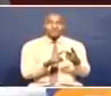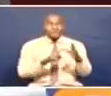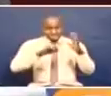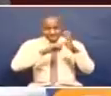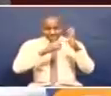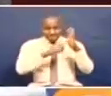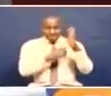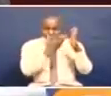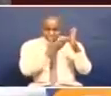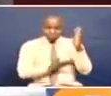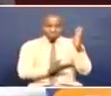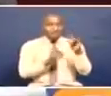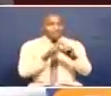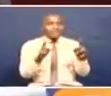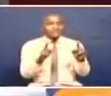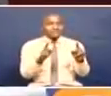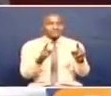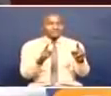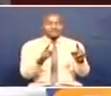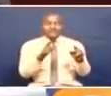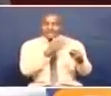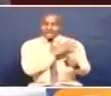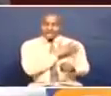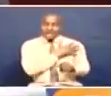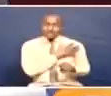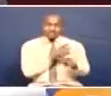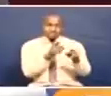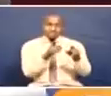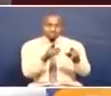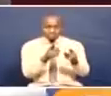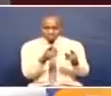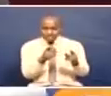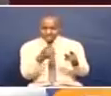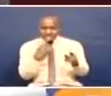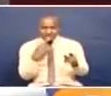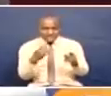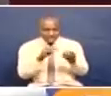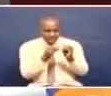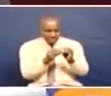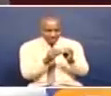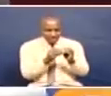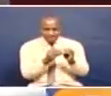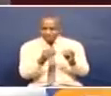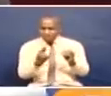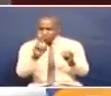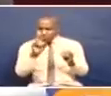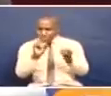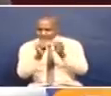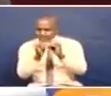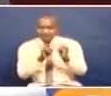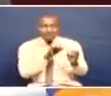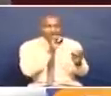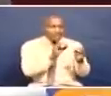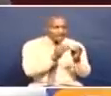principles are. But nobody, not even the NASA petition, questioned the numbers of the election. And interestingly